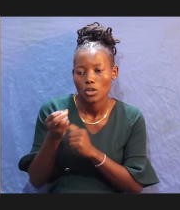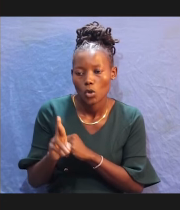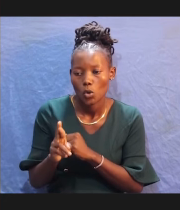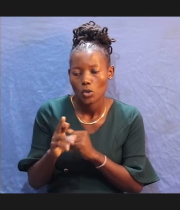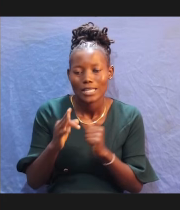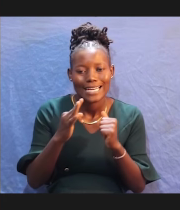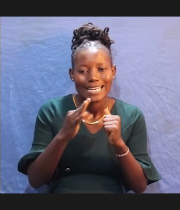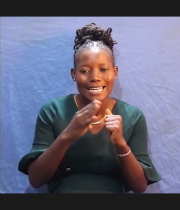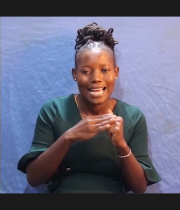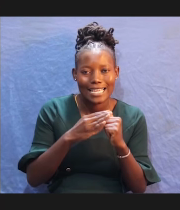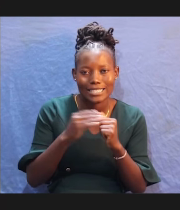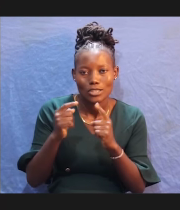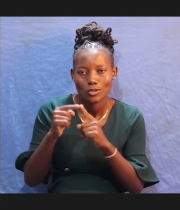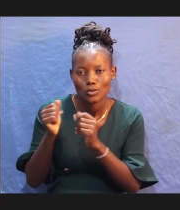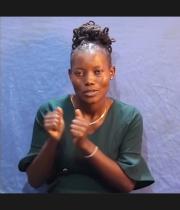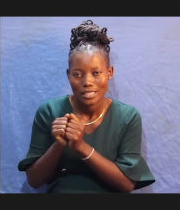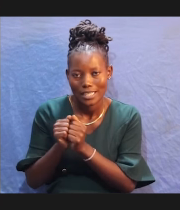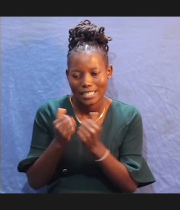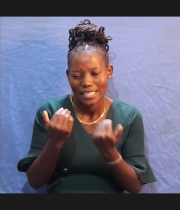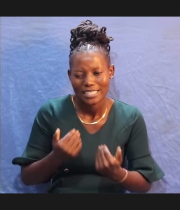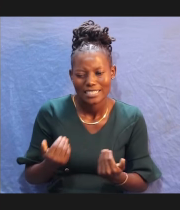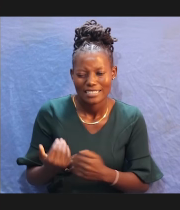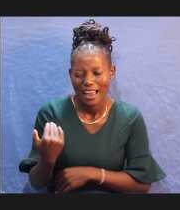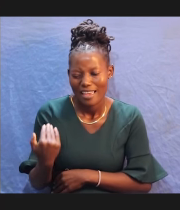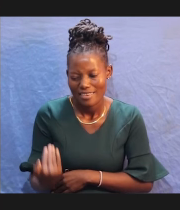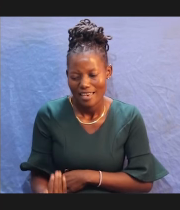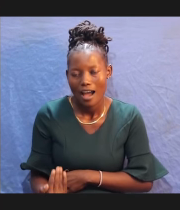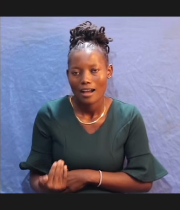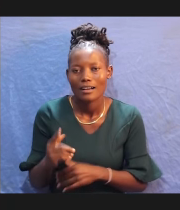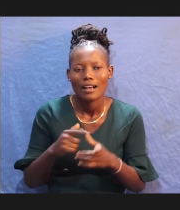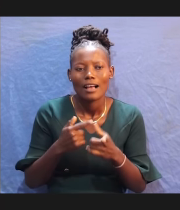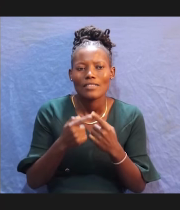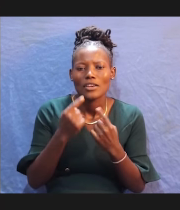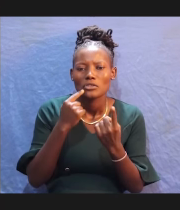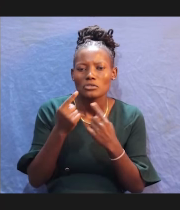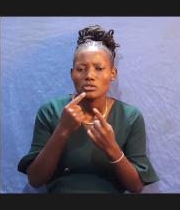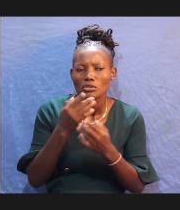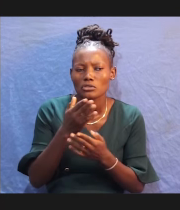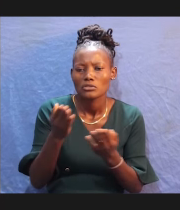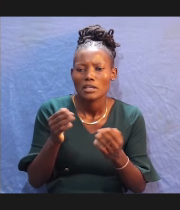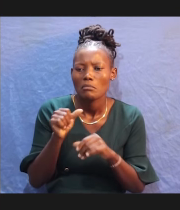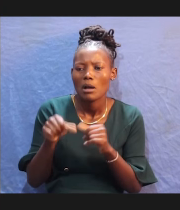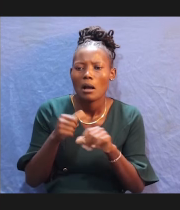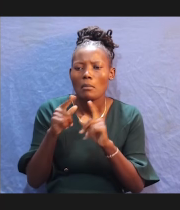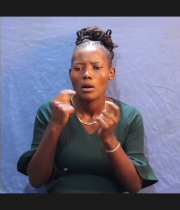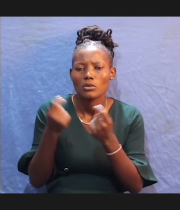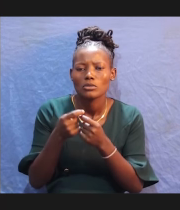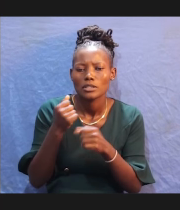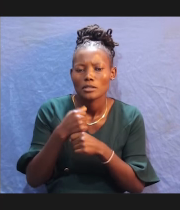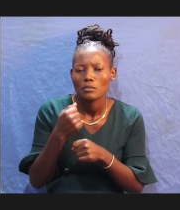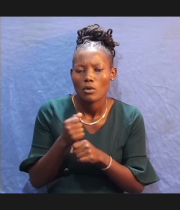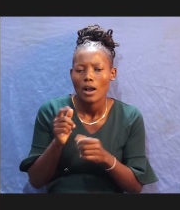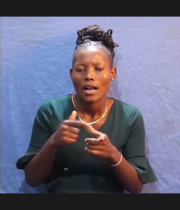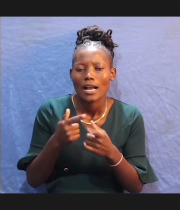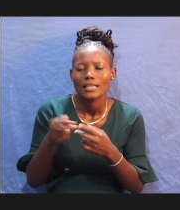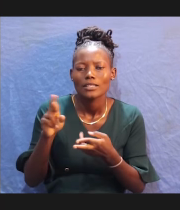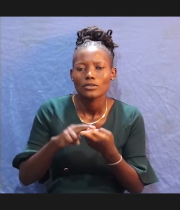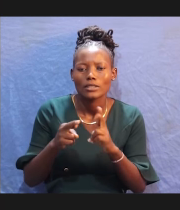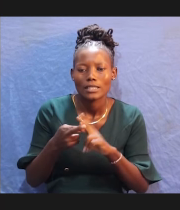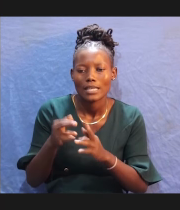10, those children are very small, and then you talk to them just about teamwork and you relate that